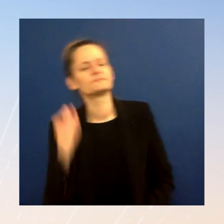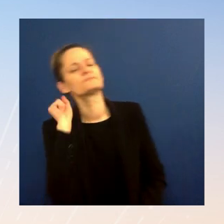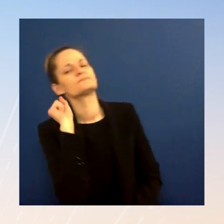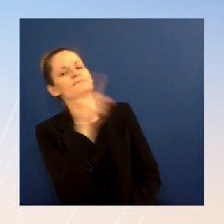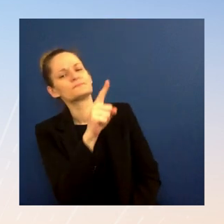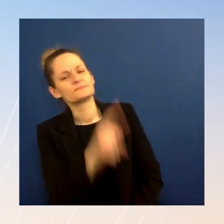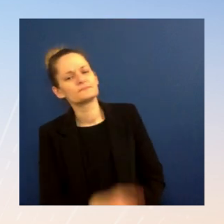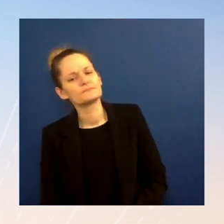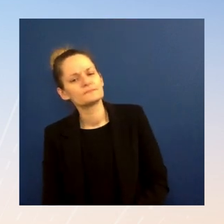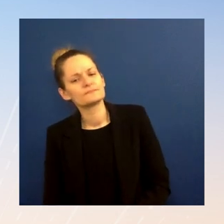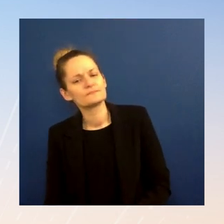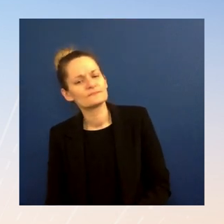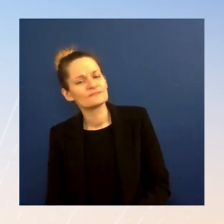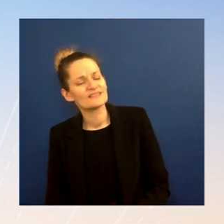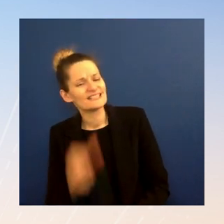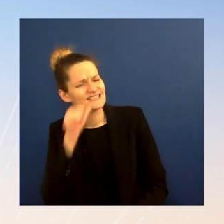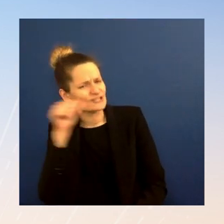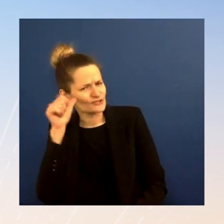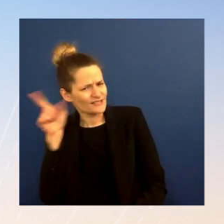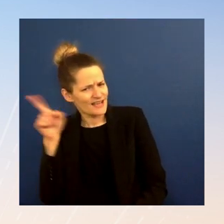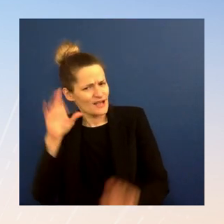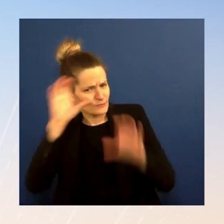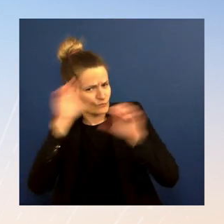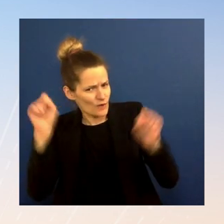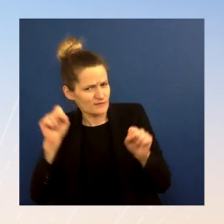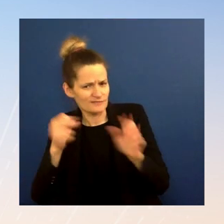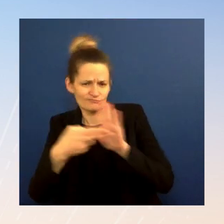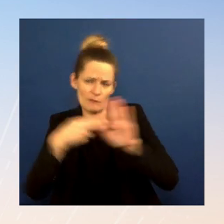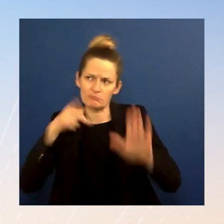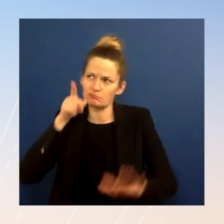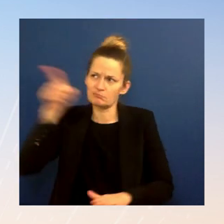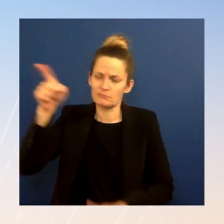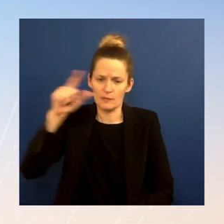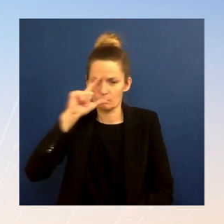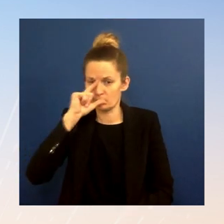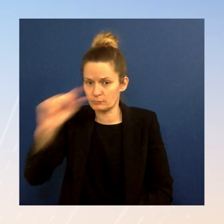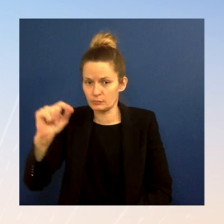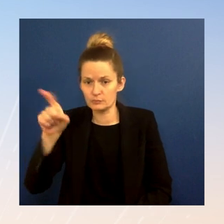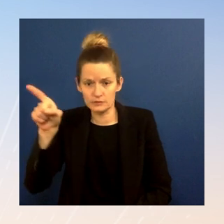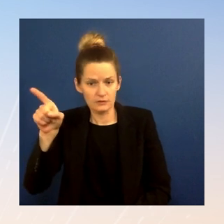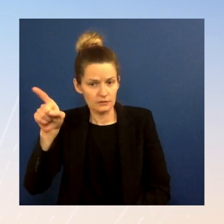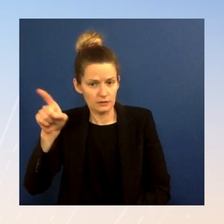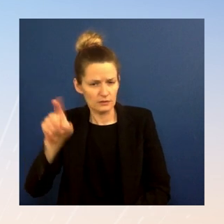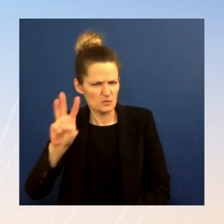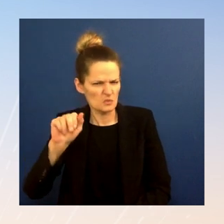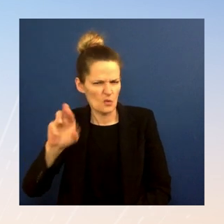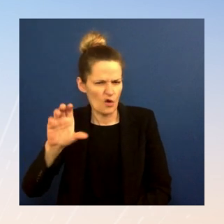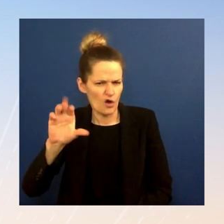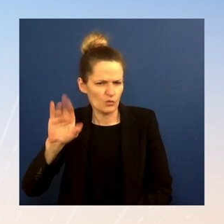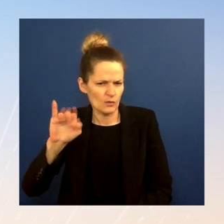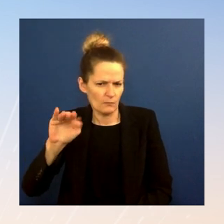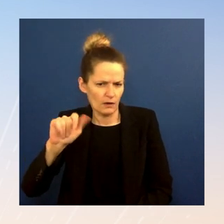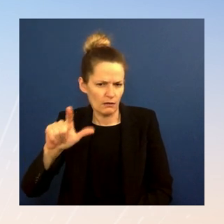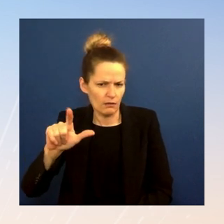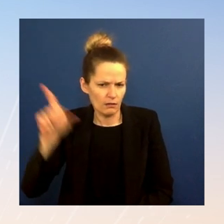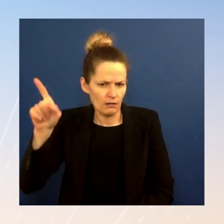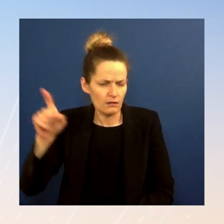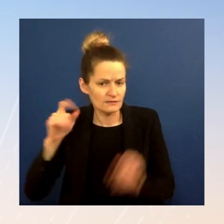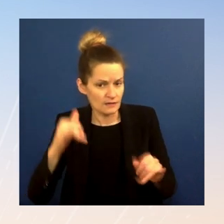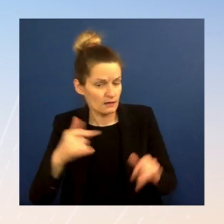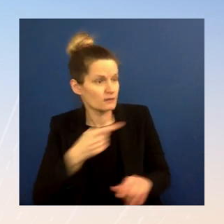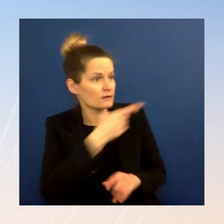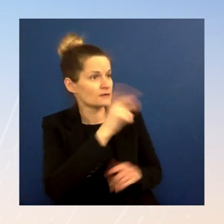view today. So given all of that, why are we still having Putin's Russia broker the Iran nuclear